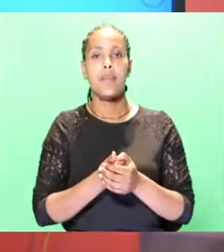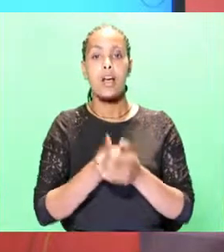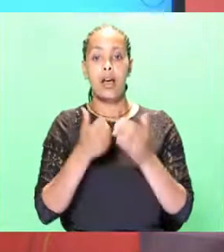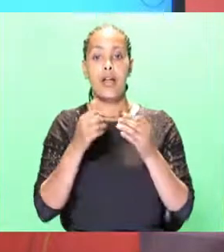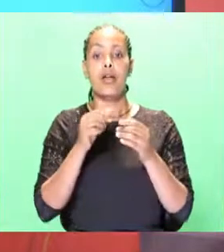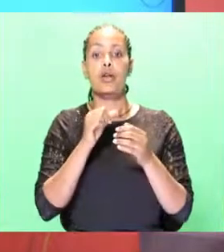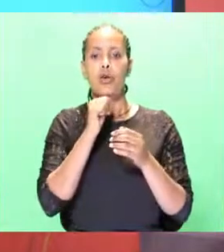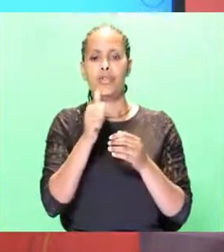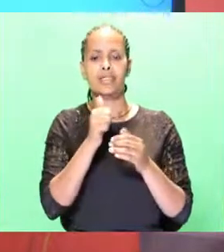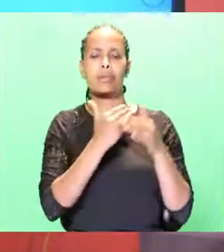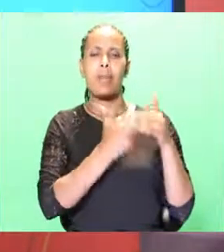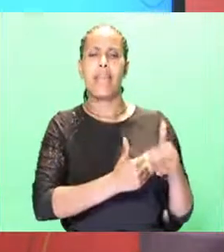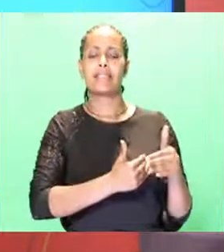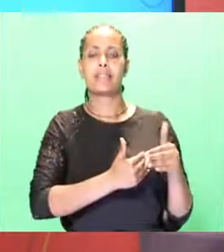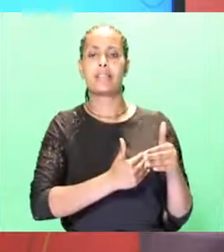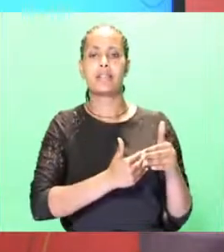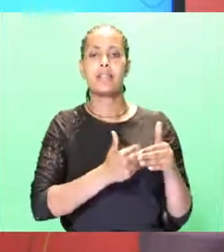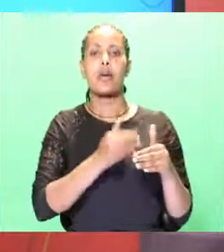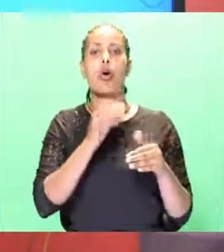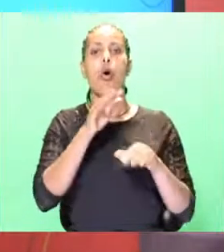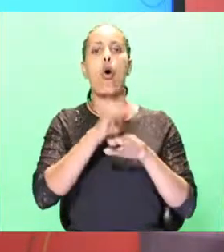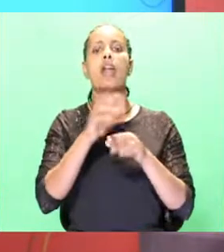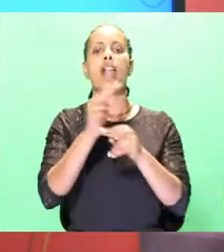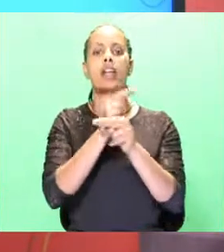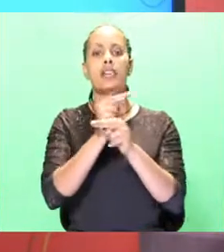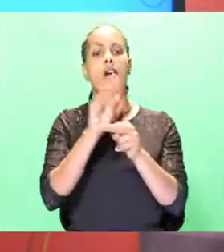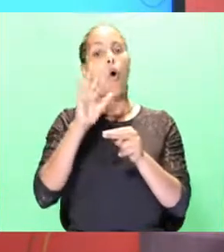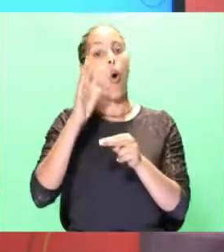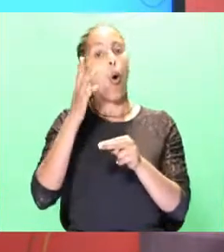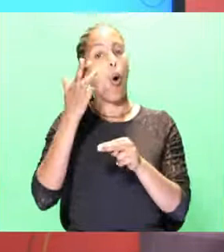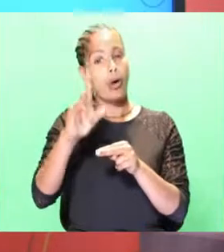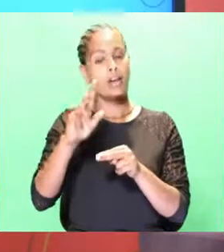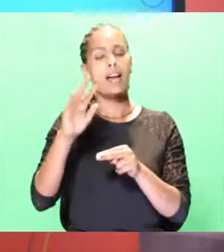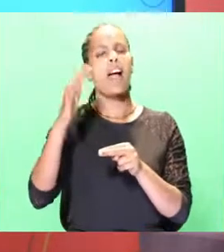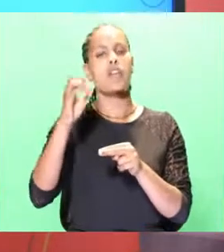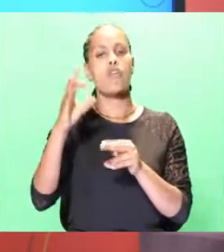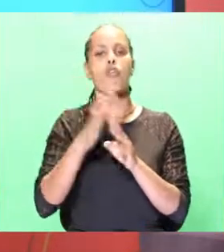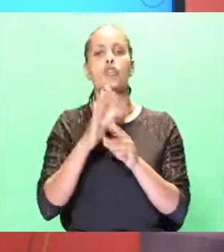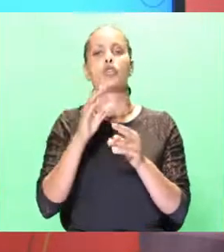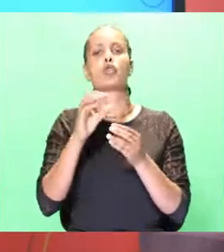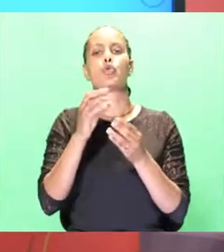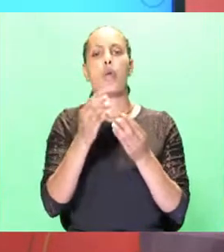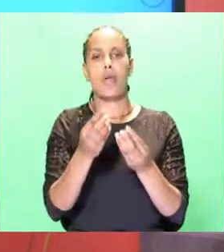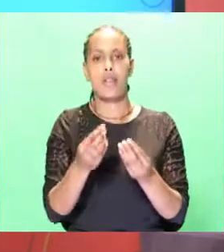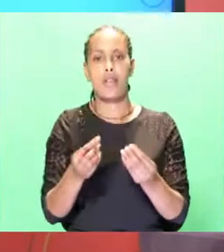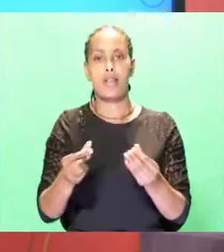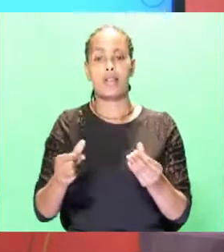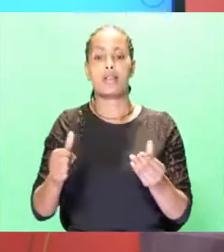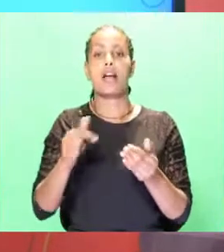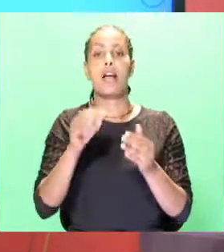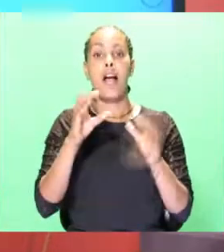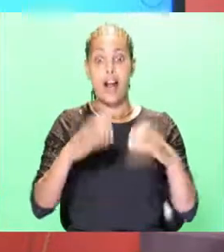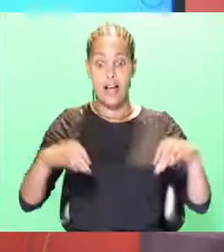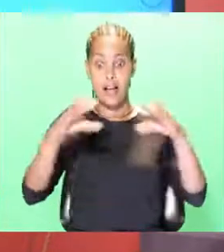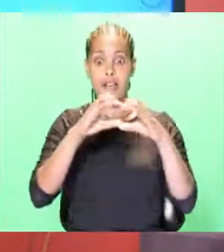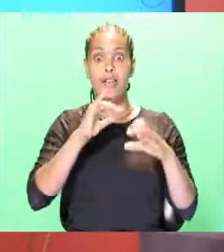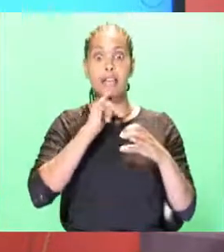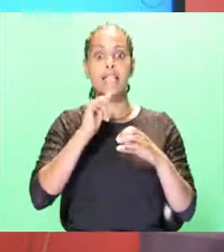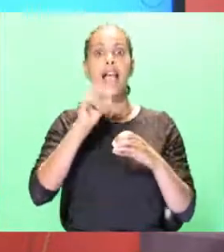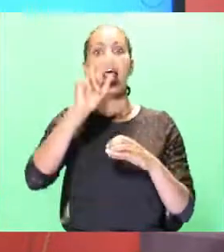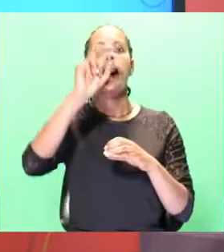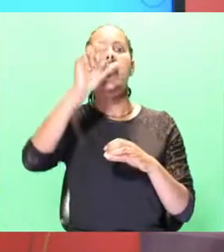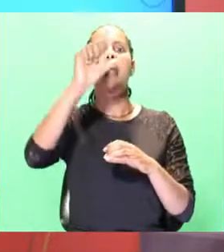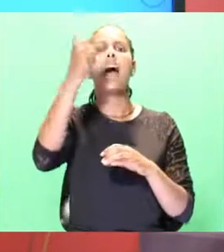not depend on nature and kind of solute. Colligative is a